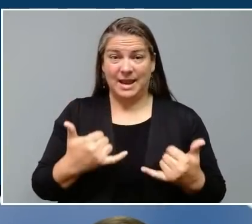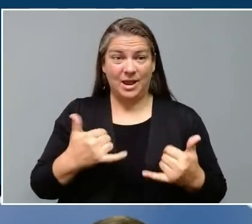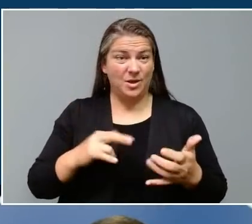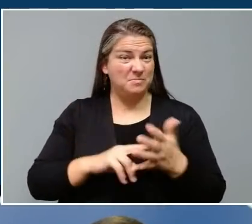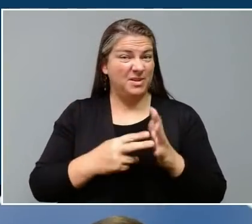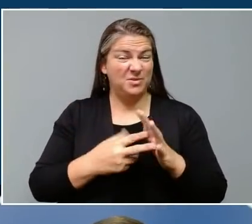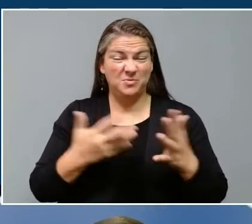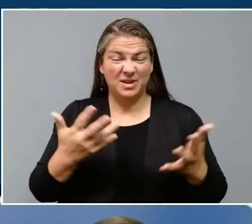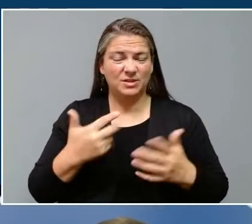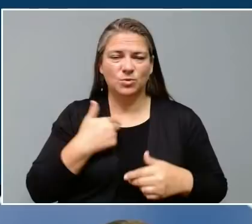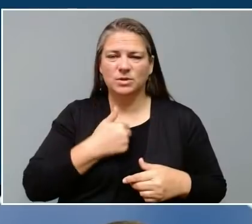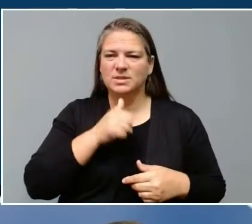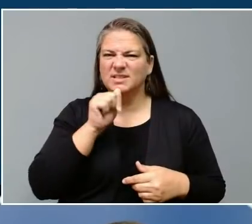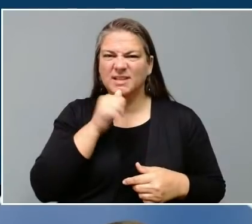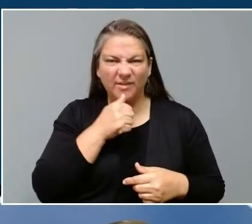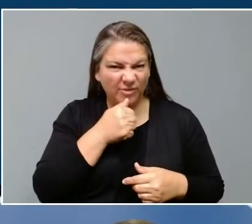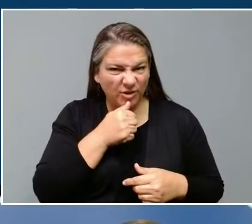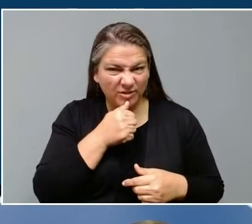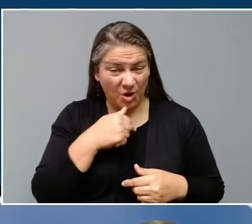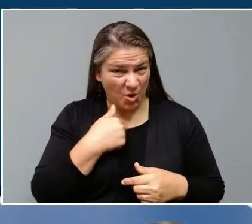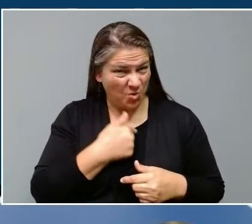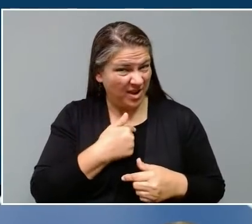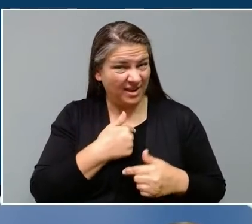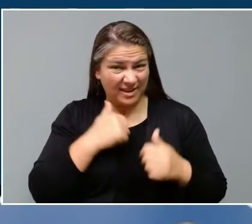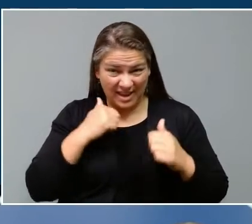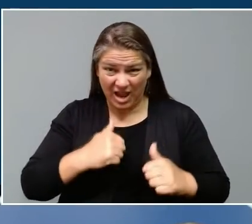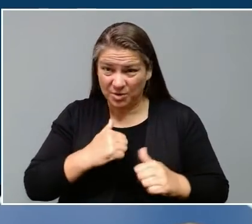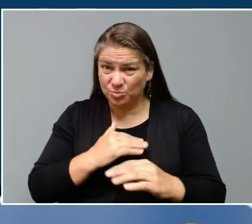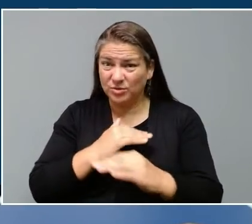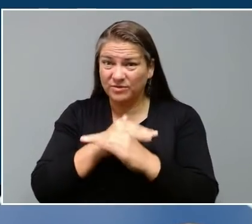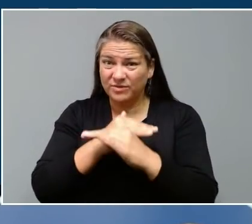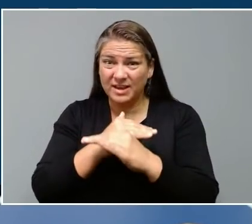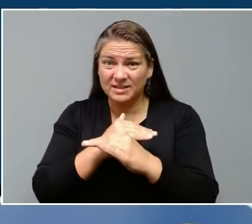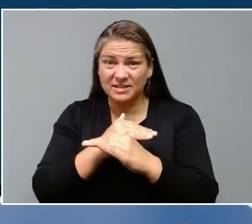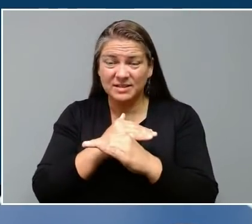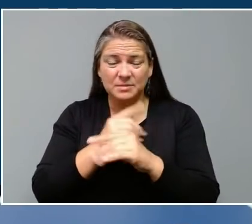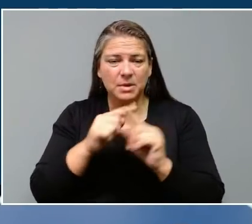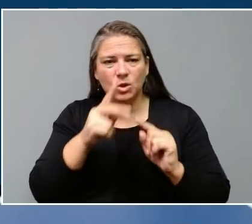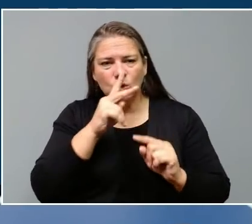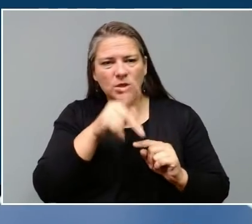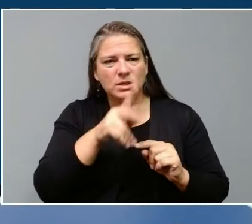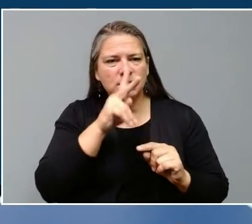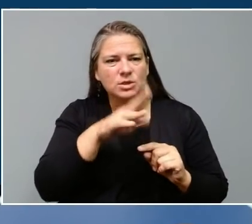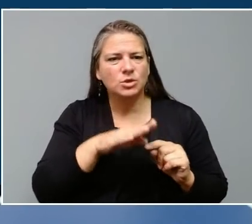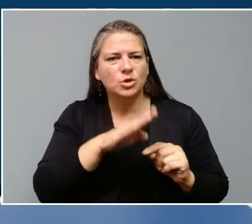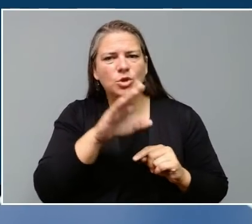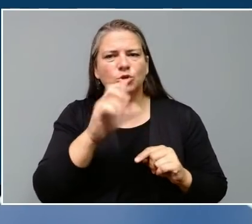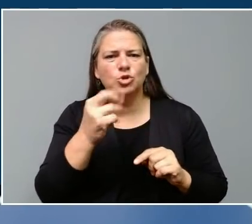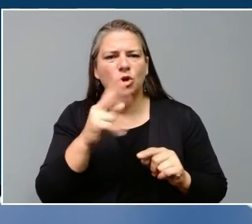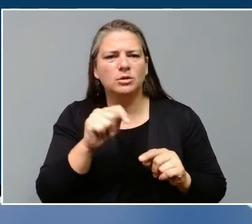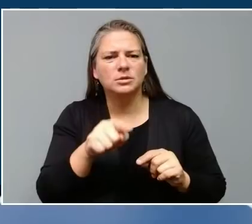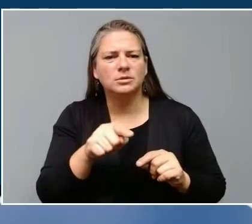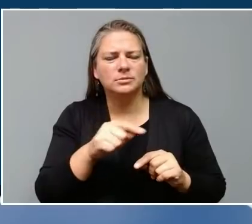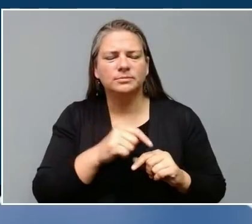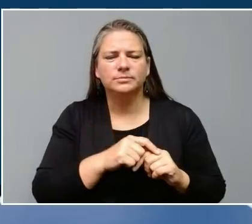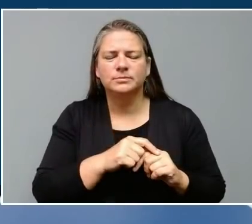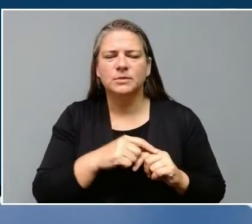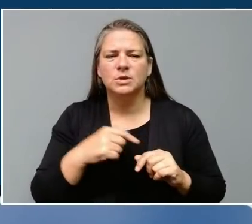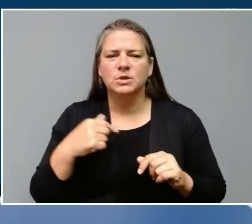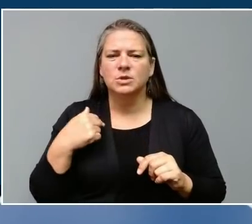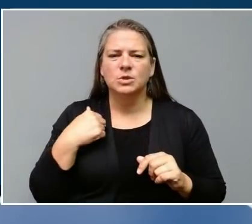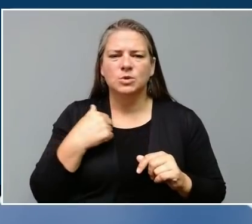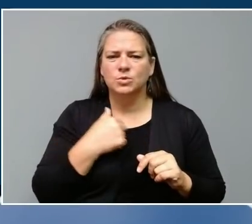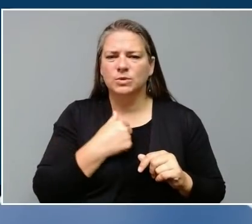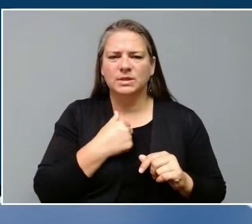most preventable. That we would not be experiencing, we can put the stair-stepper chart back up, we would not be experiencing